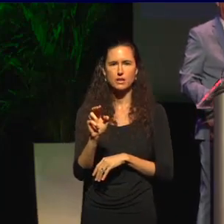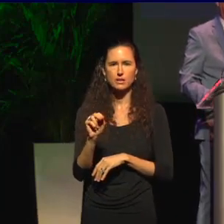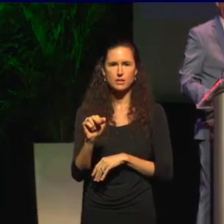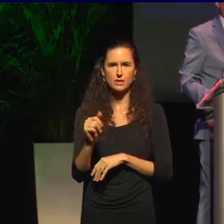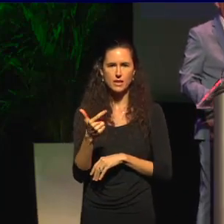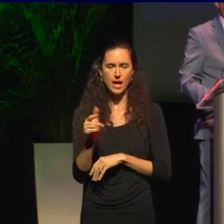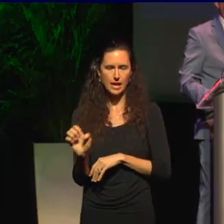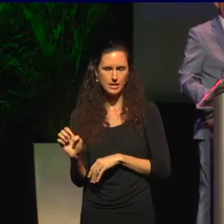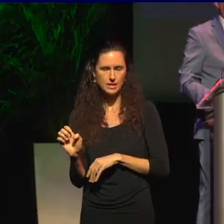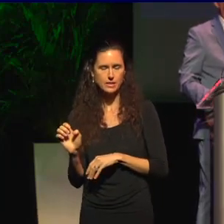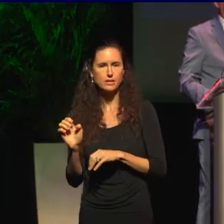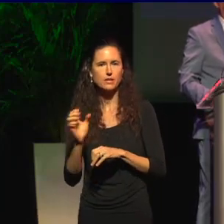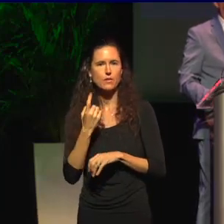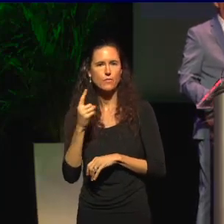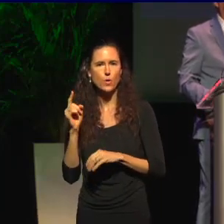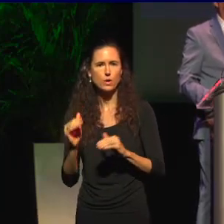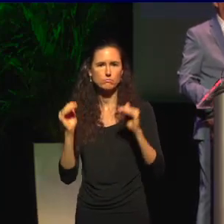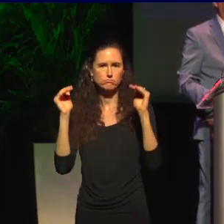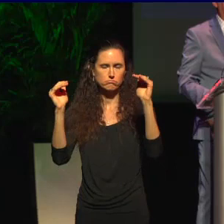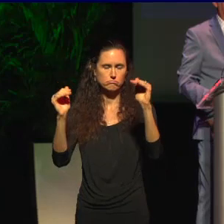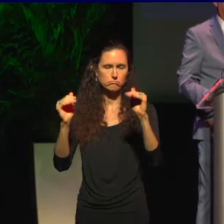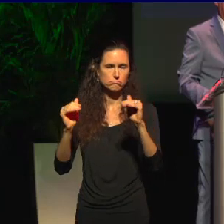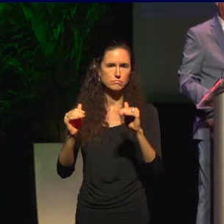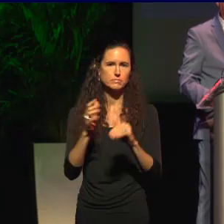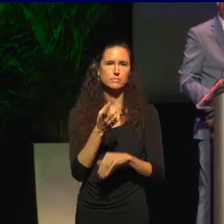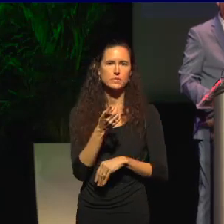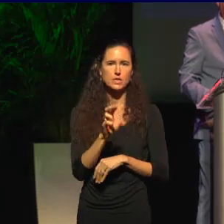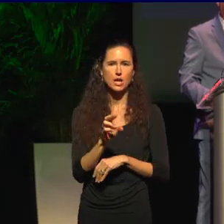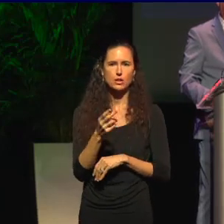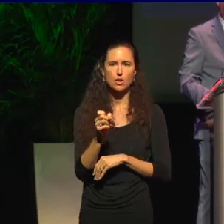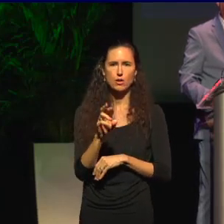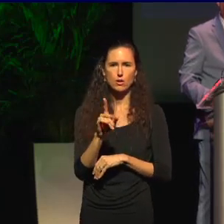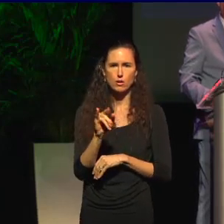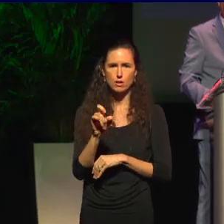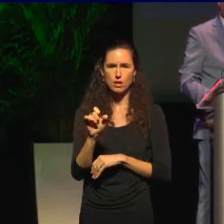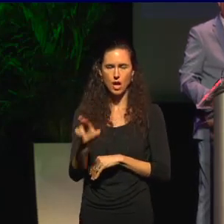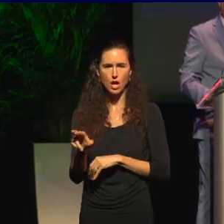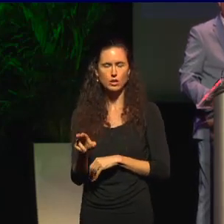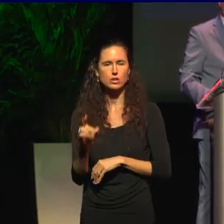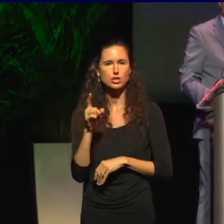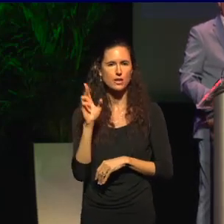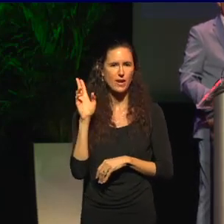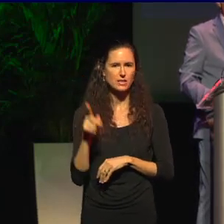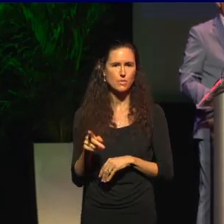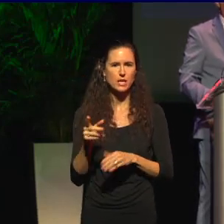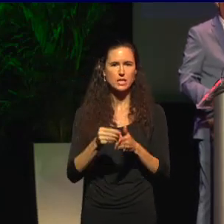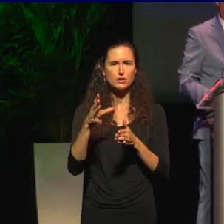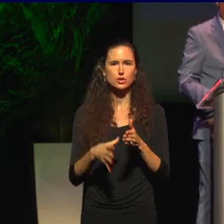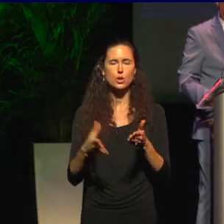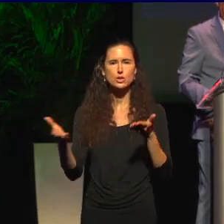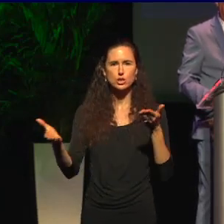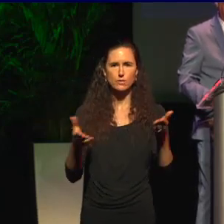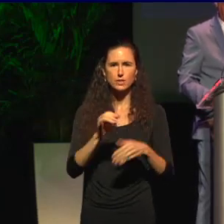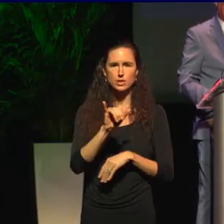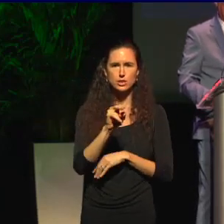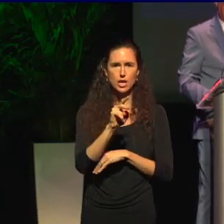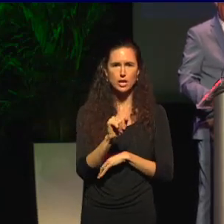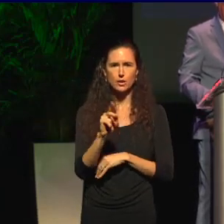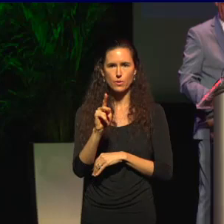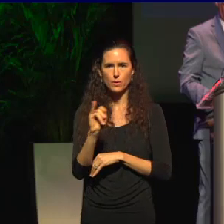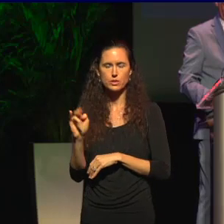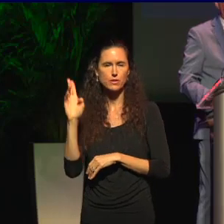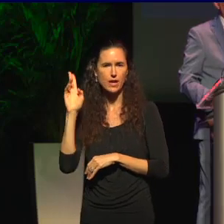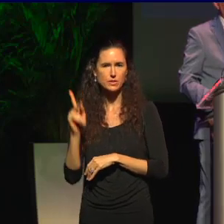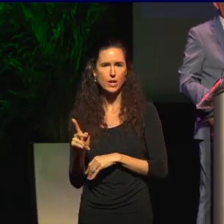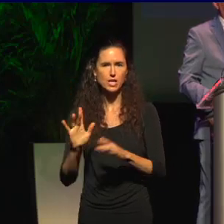and Advancement. Dr. Linda Herlocker, Vice President of Student Services. Ms. Jana Coy, Vice President